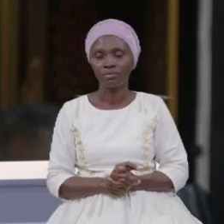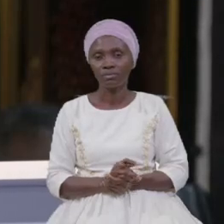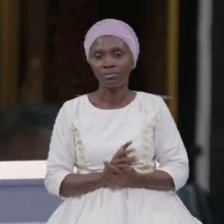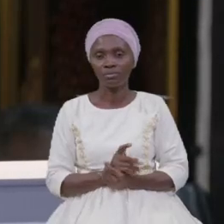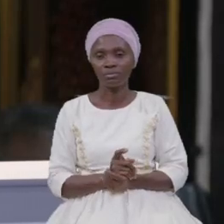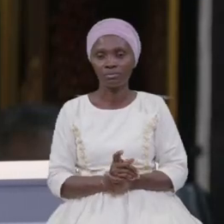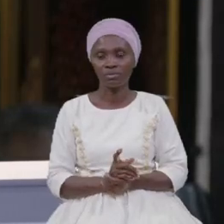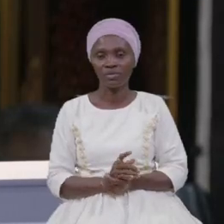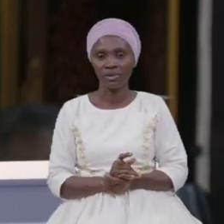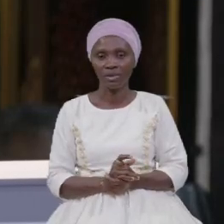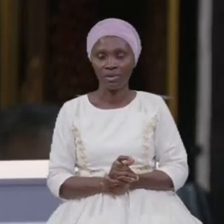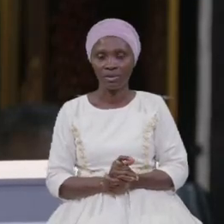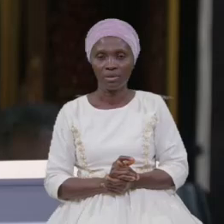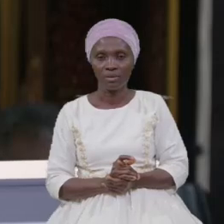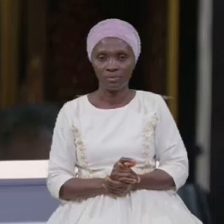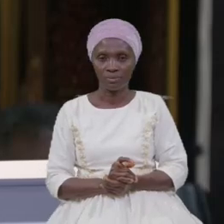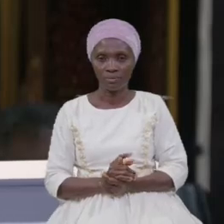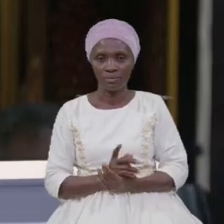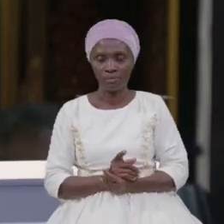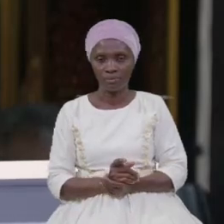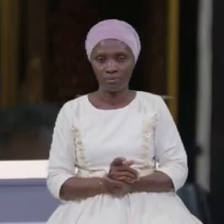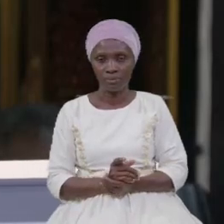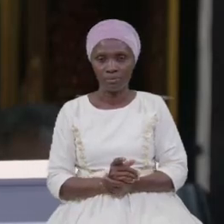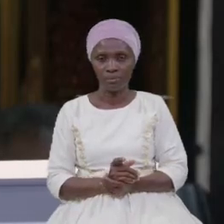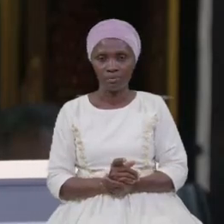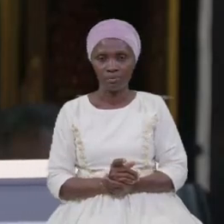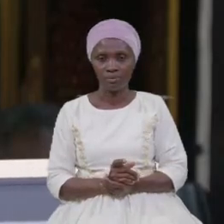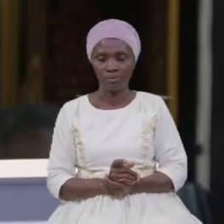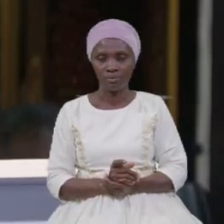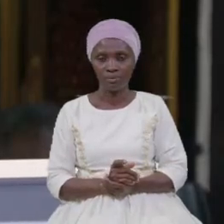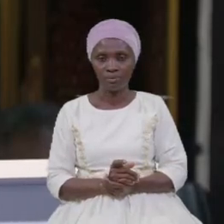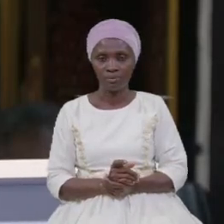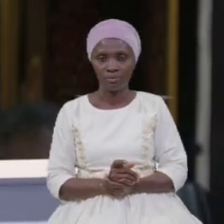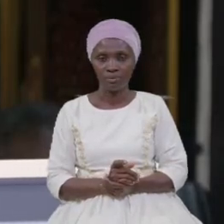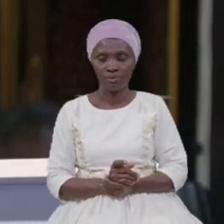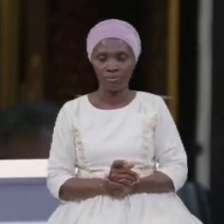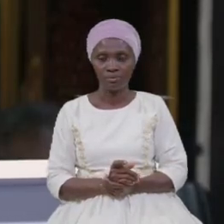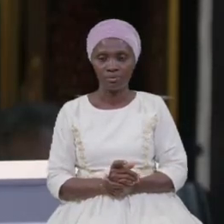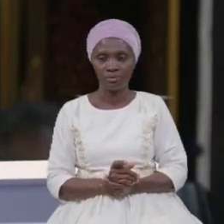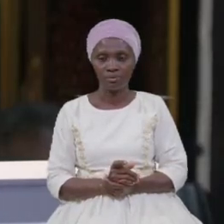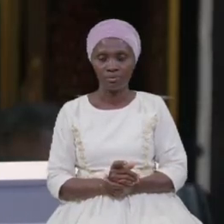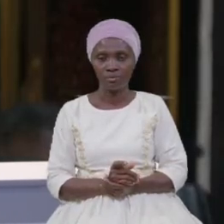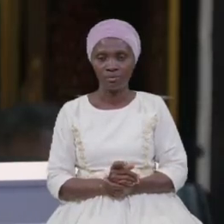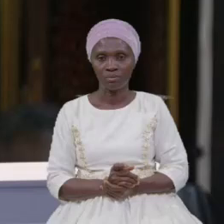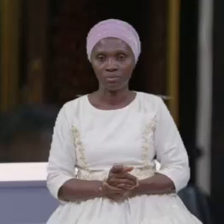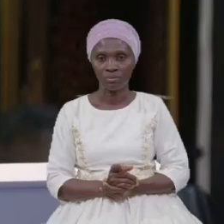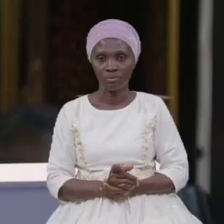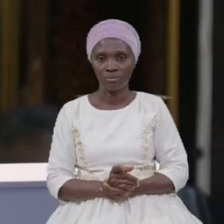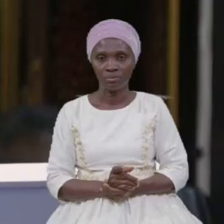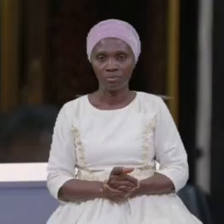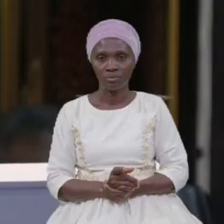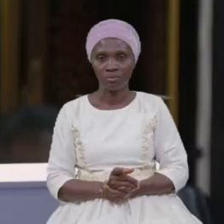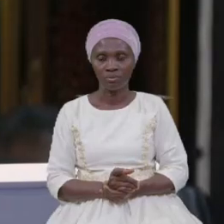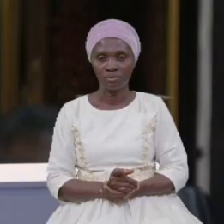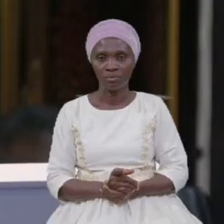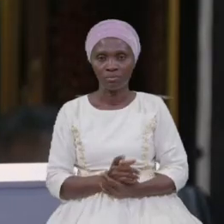together. Before the man of God, thank you very much. God bless you. I can see your flag far to the